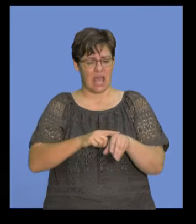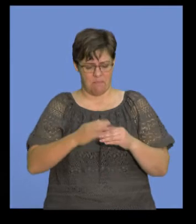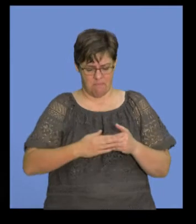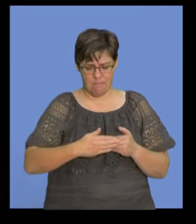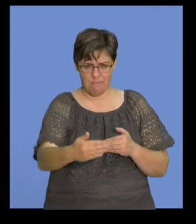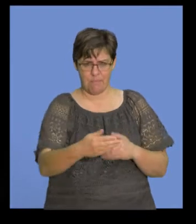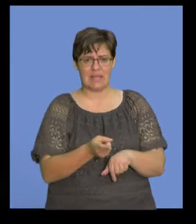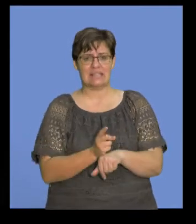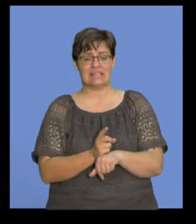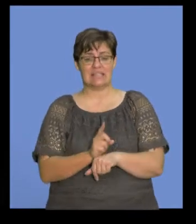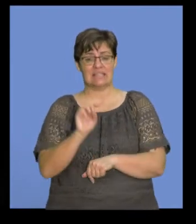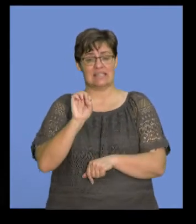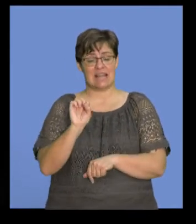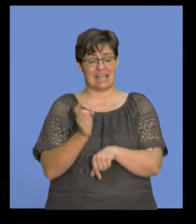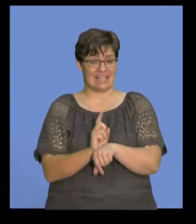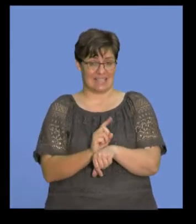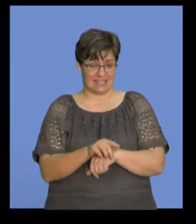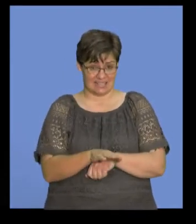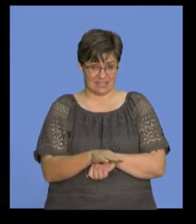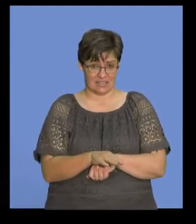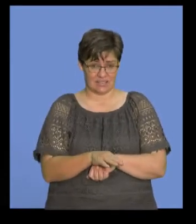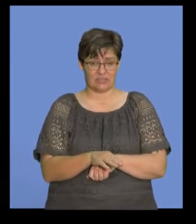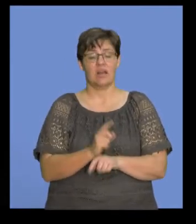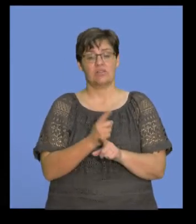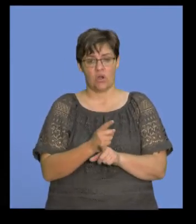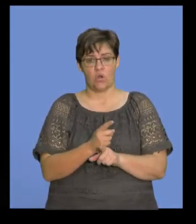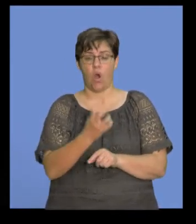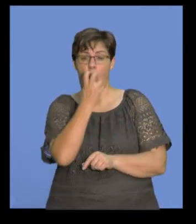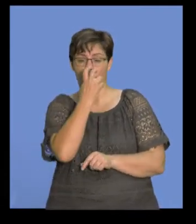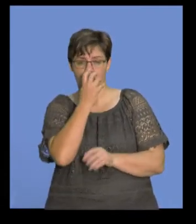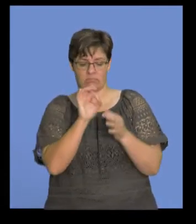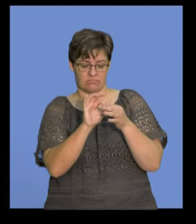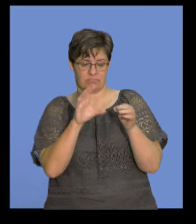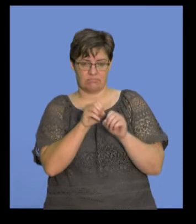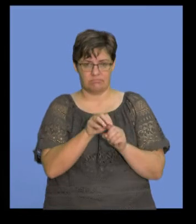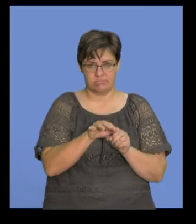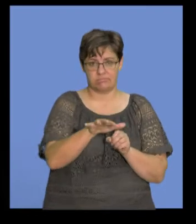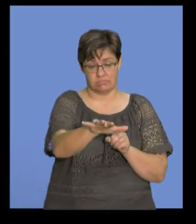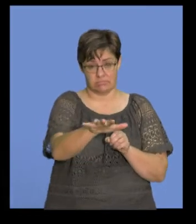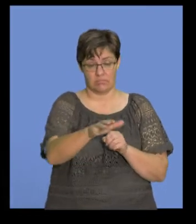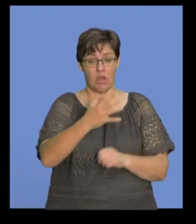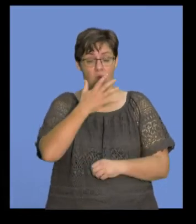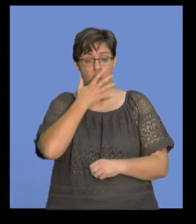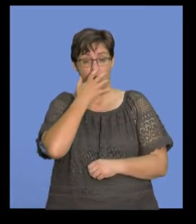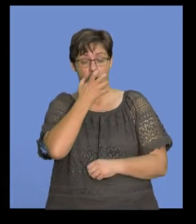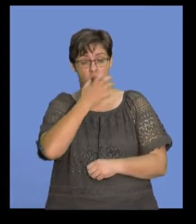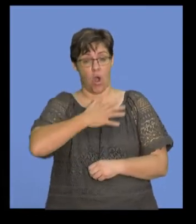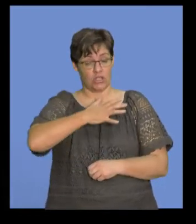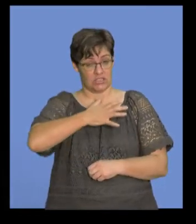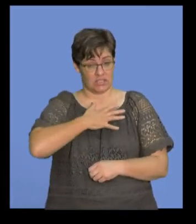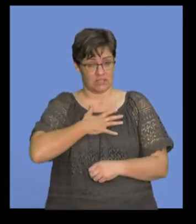in seconds, and the dependent variable is the oxygen release. So the amount of oxygen has been